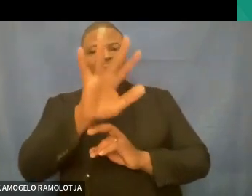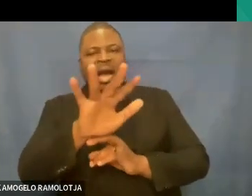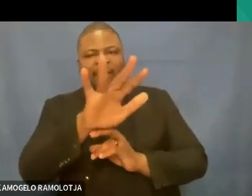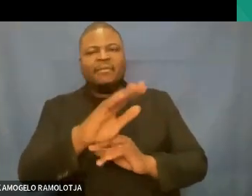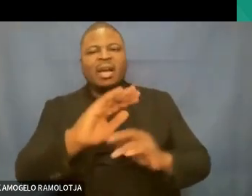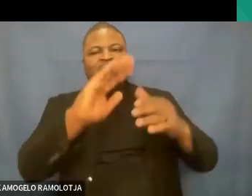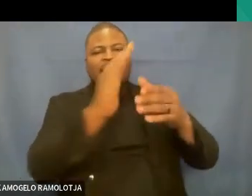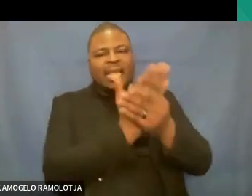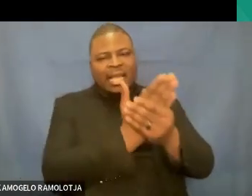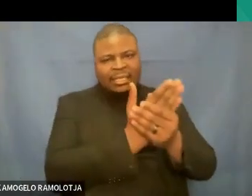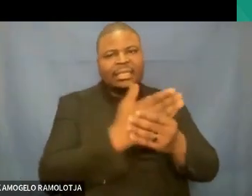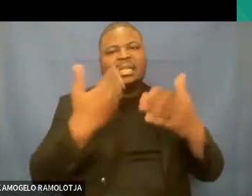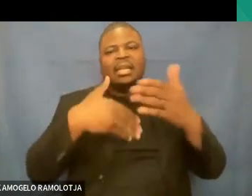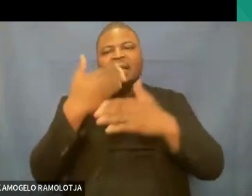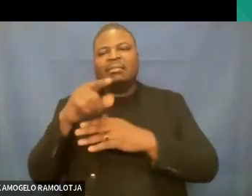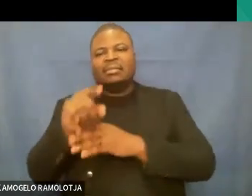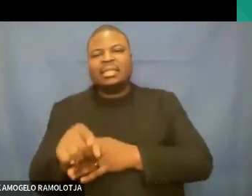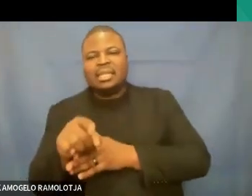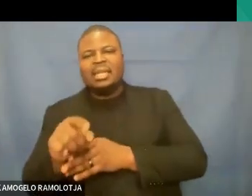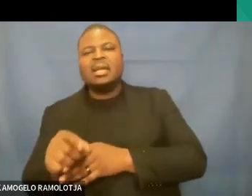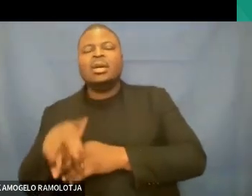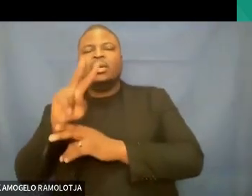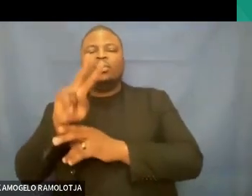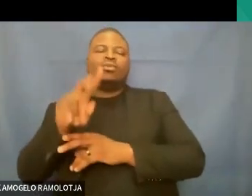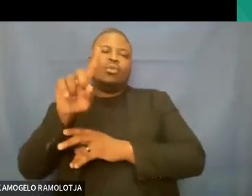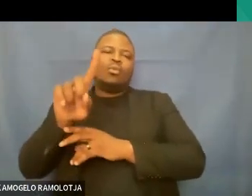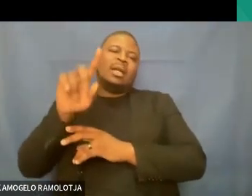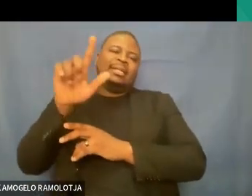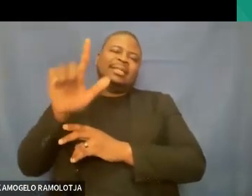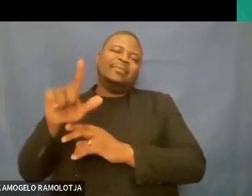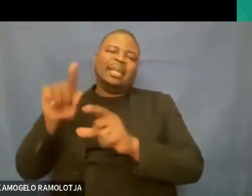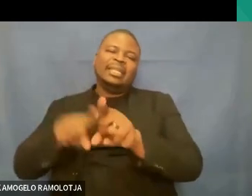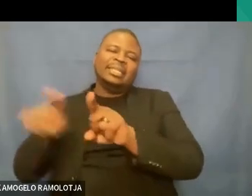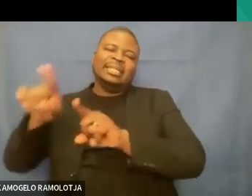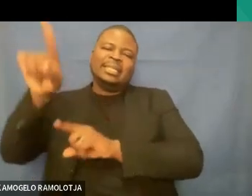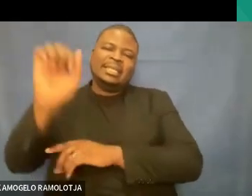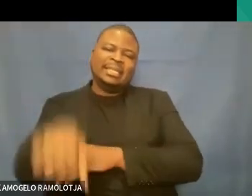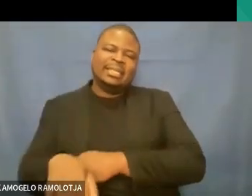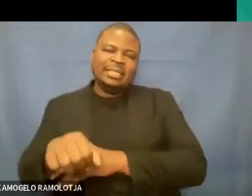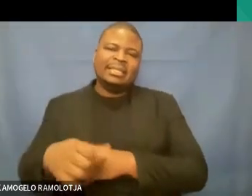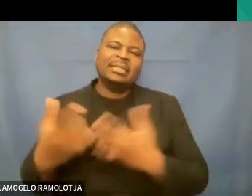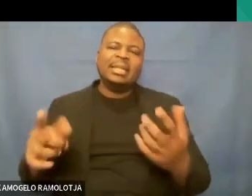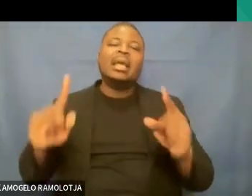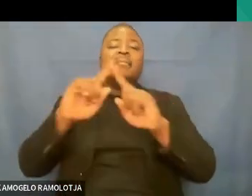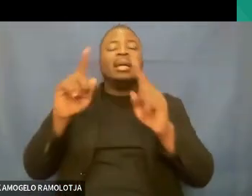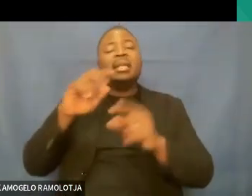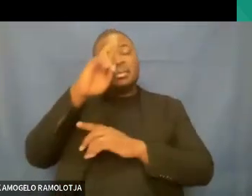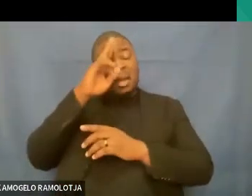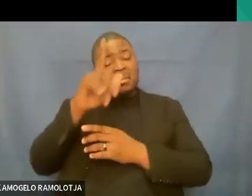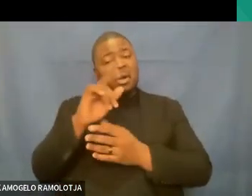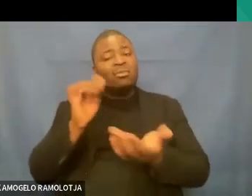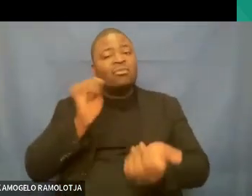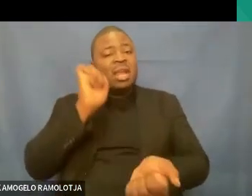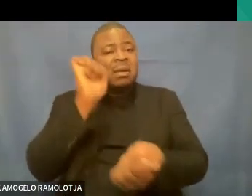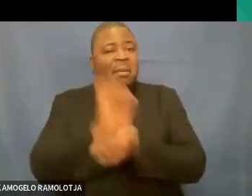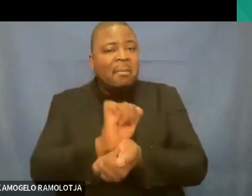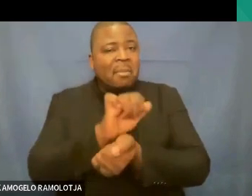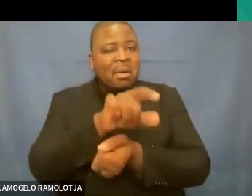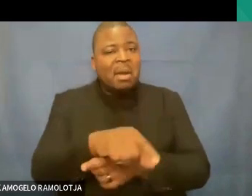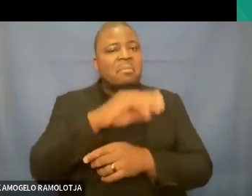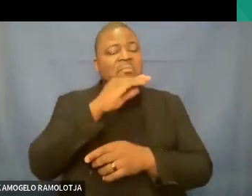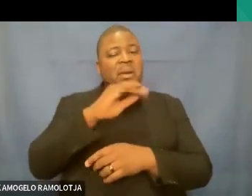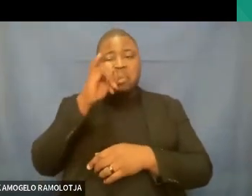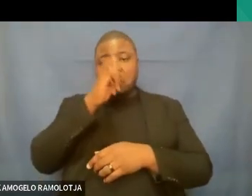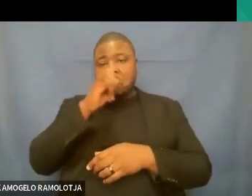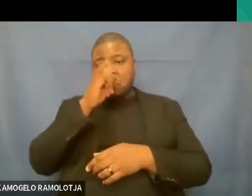As we know, drug use and possession are still criminalized. However, criminalization does not give anyone the right to violate another